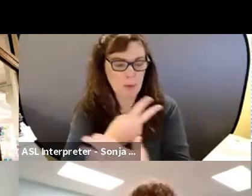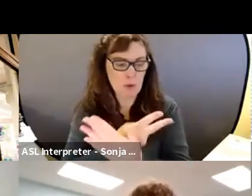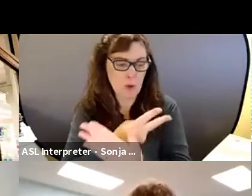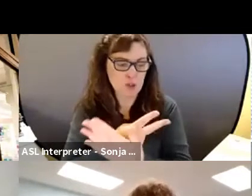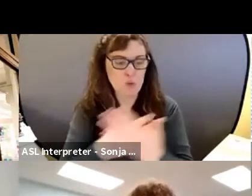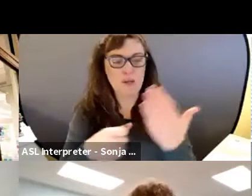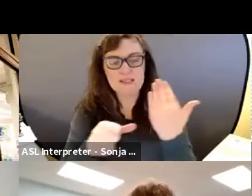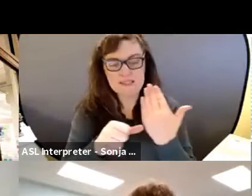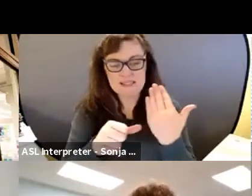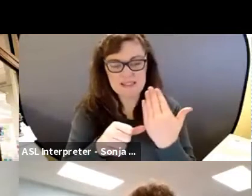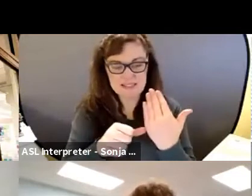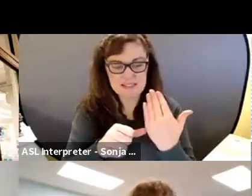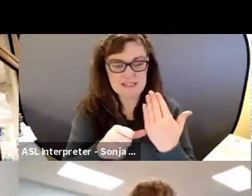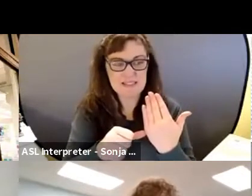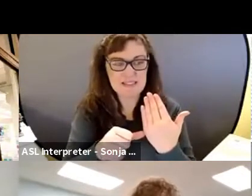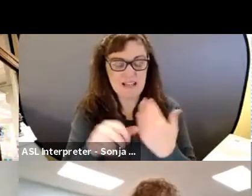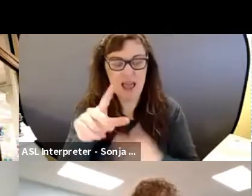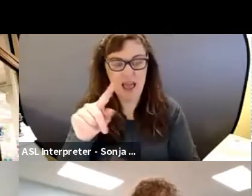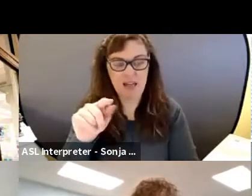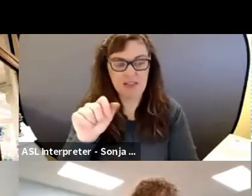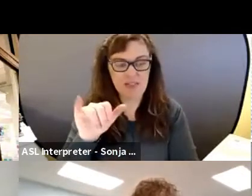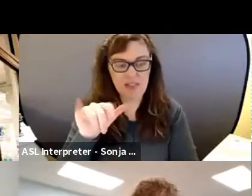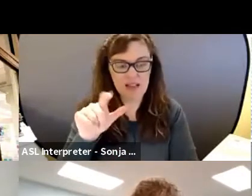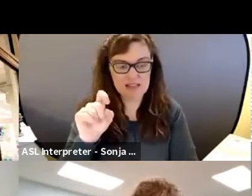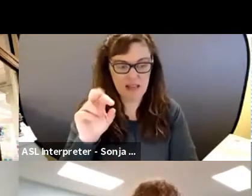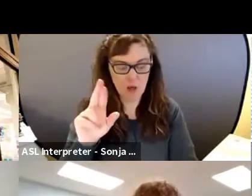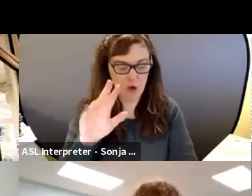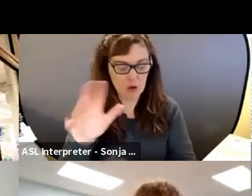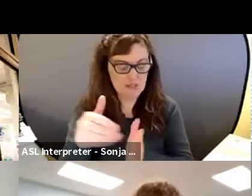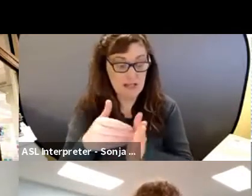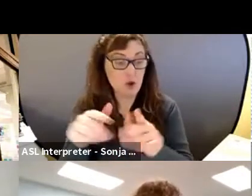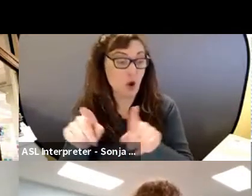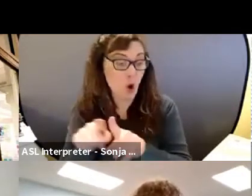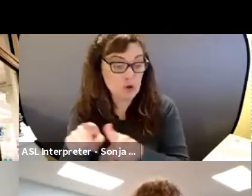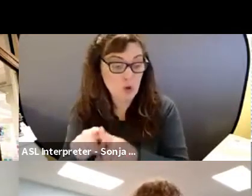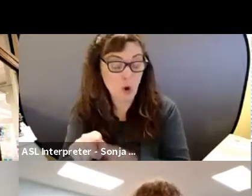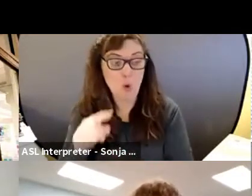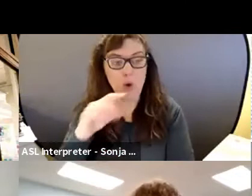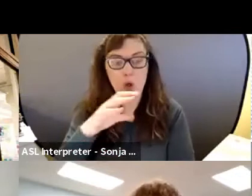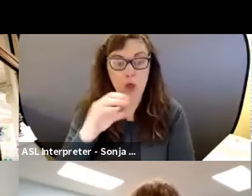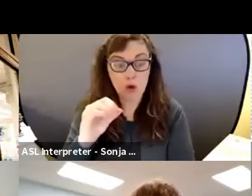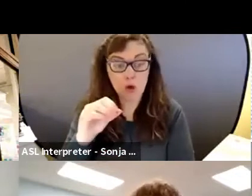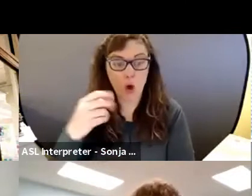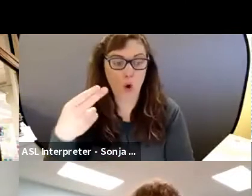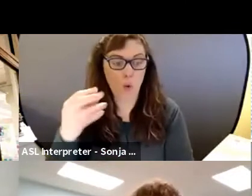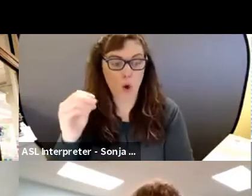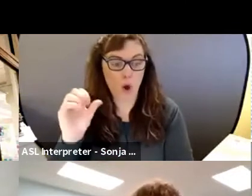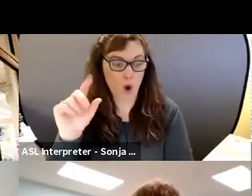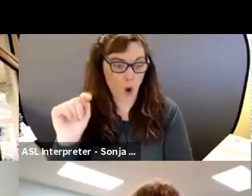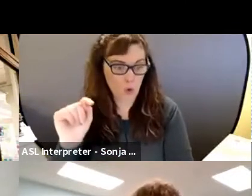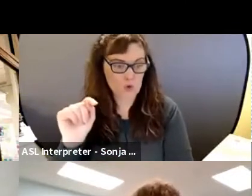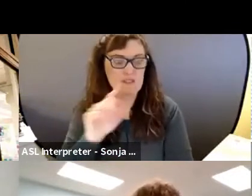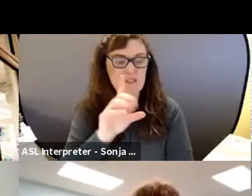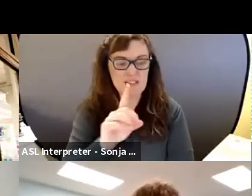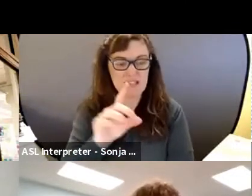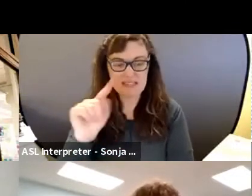assistant at the Phyllis M. Taylor Center. I'm also the co-host of the DT breakfasts every Friday,